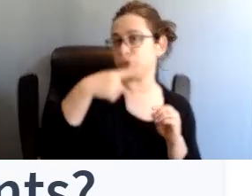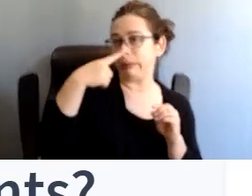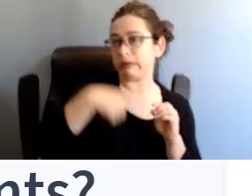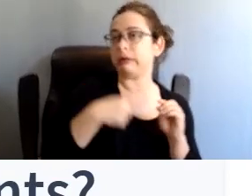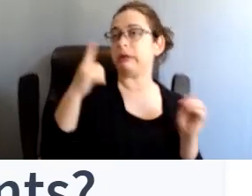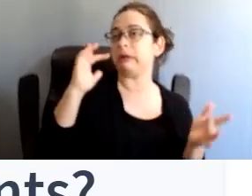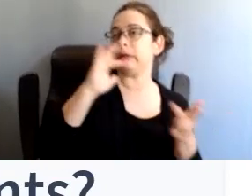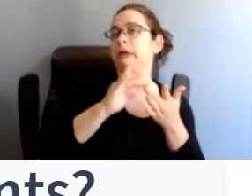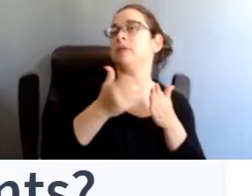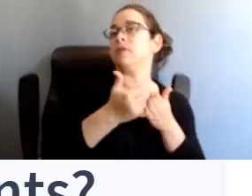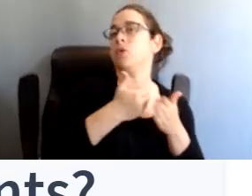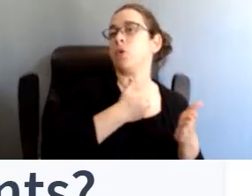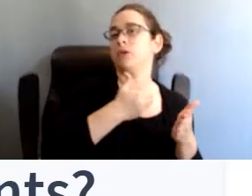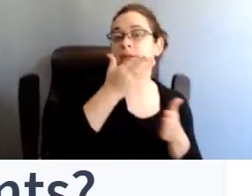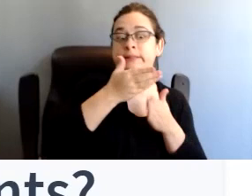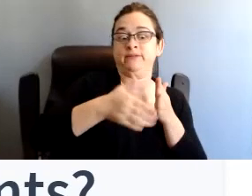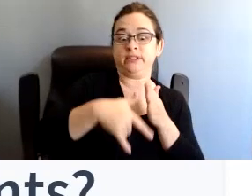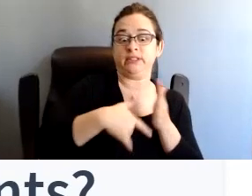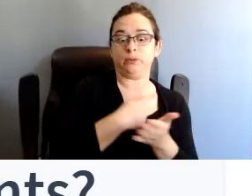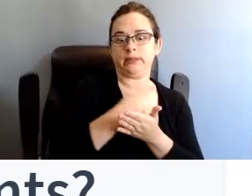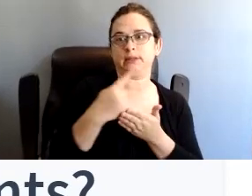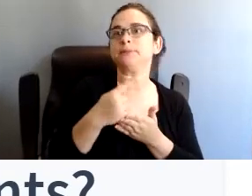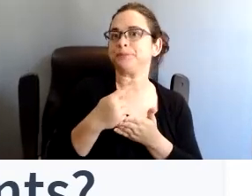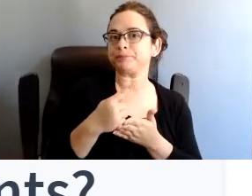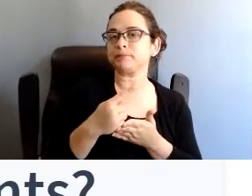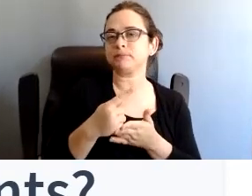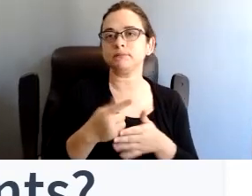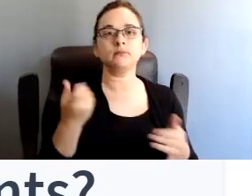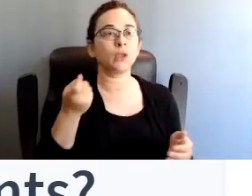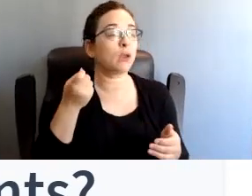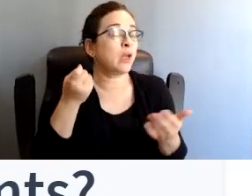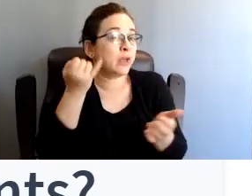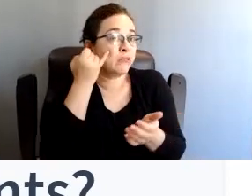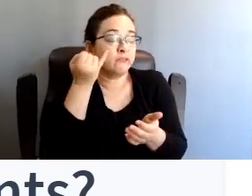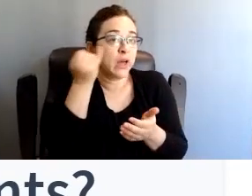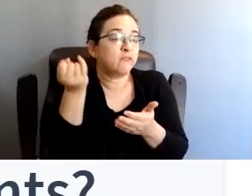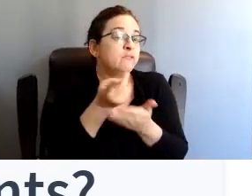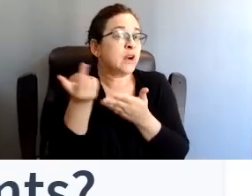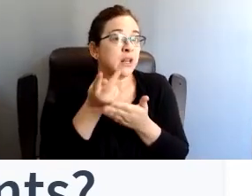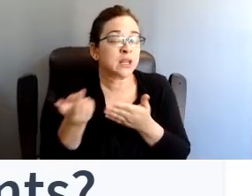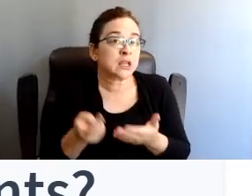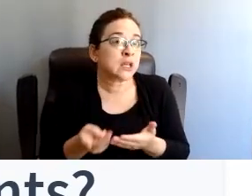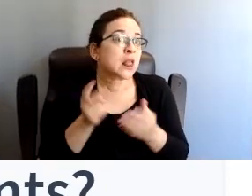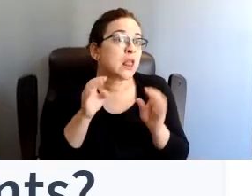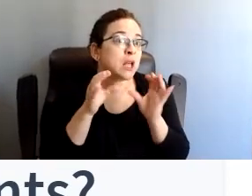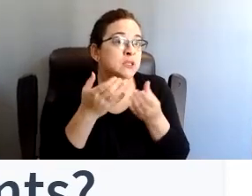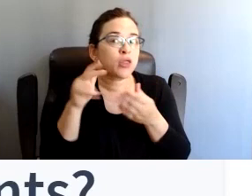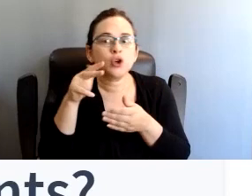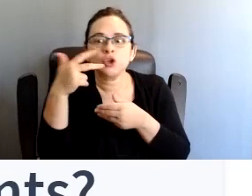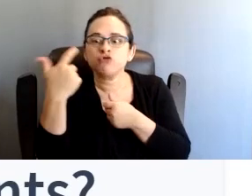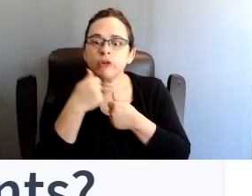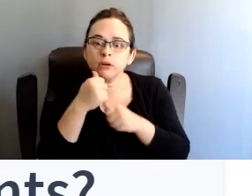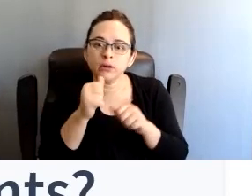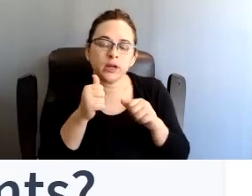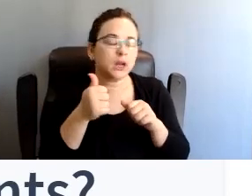that. Yeah, it even comes down to like if they're failing a class and it's their 3rd attempt, right? Filling out that paperwork, all the paperwork and